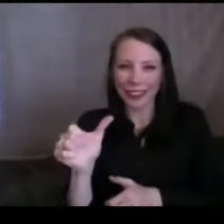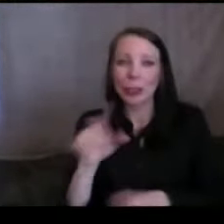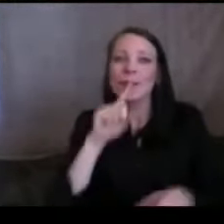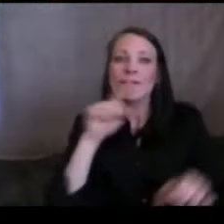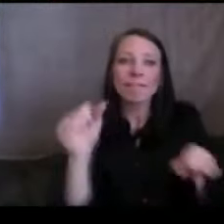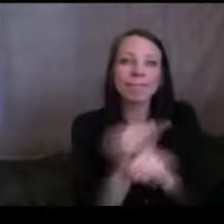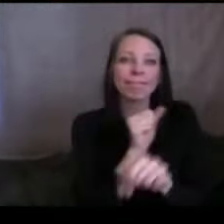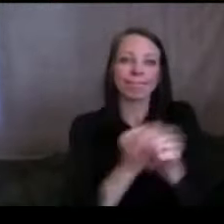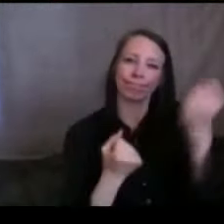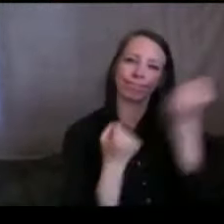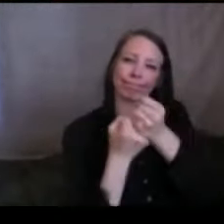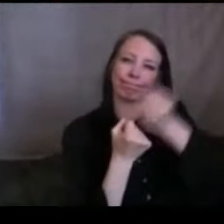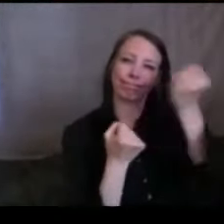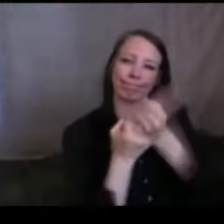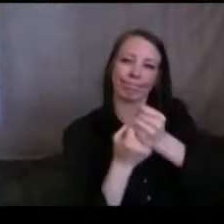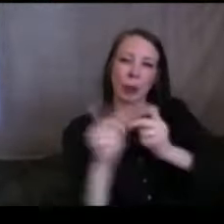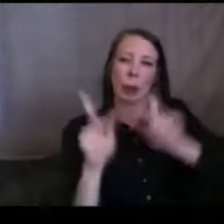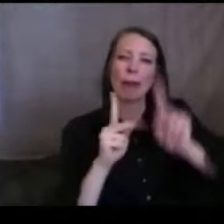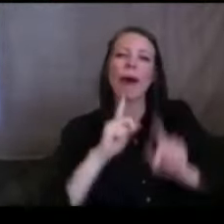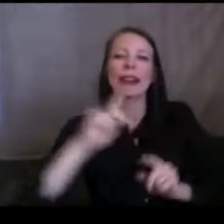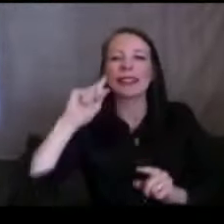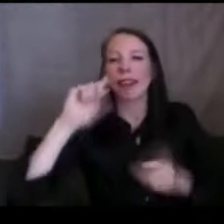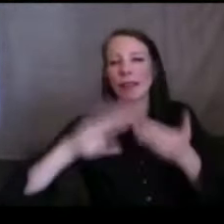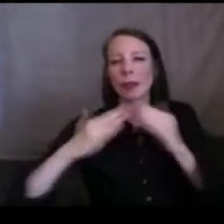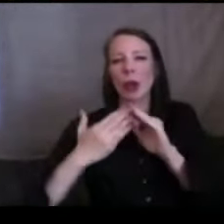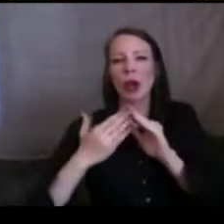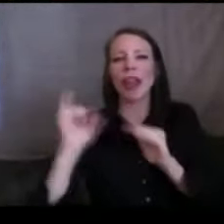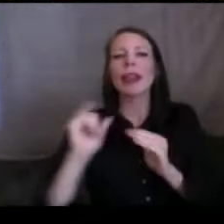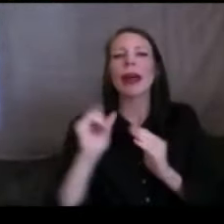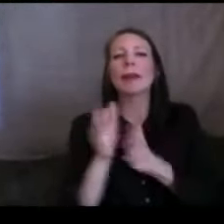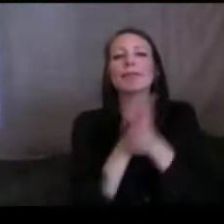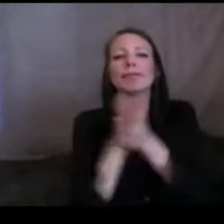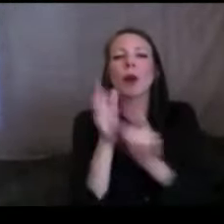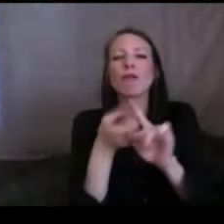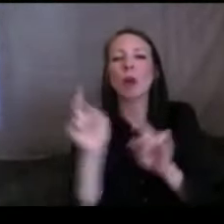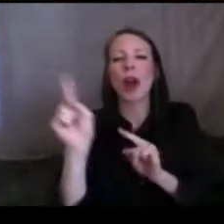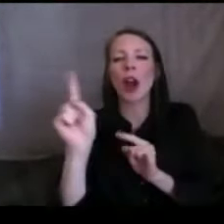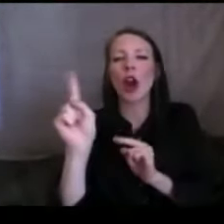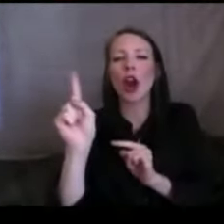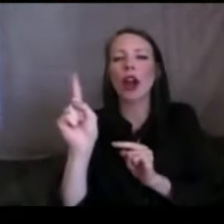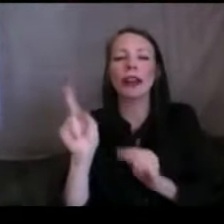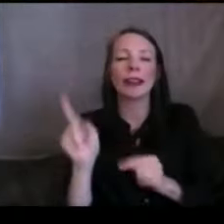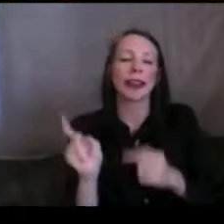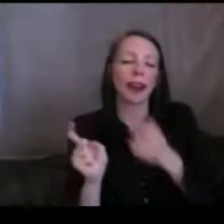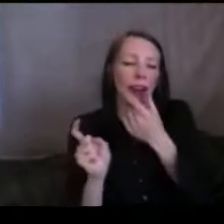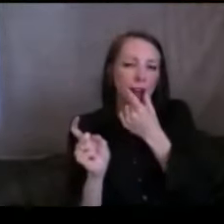powerful advocate for people in the deaf community. Where does your passion come from?